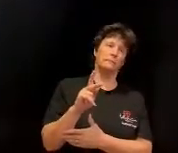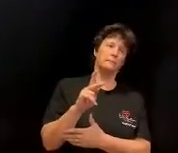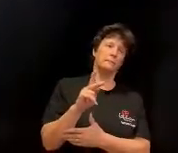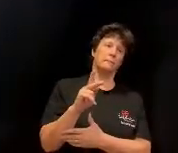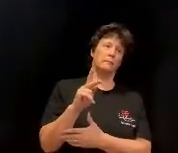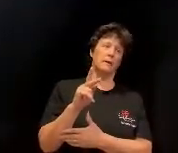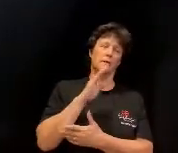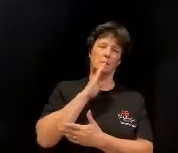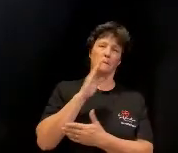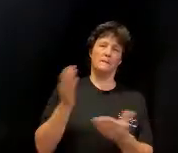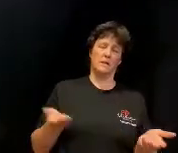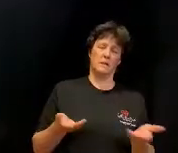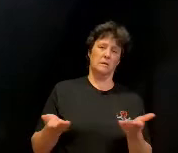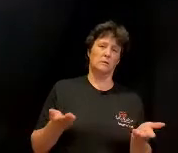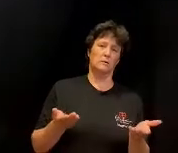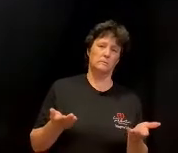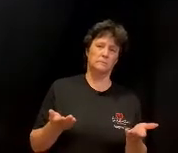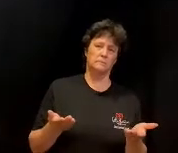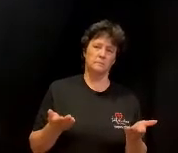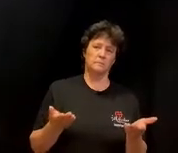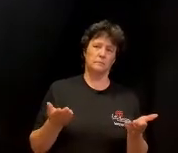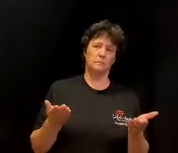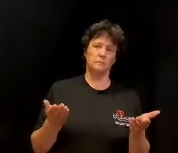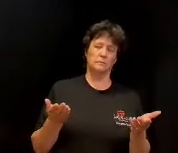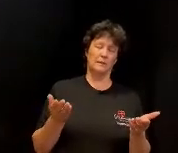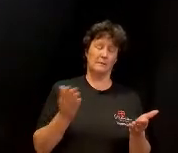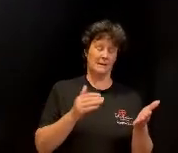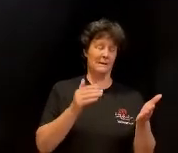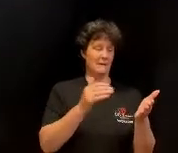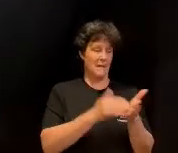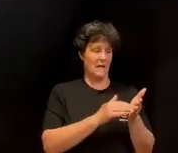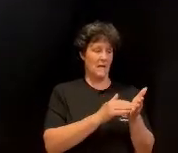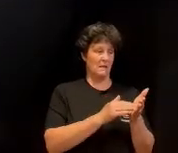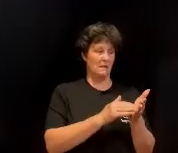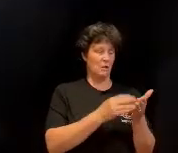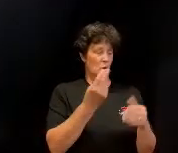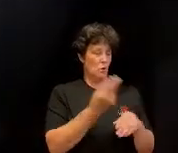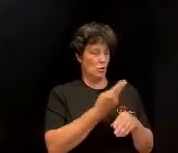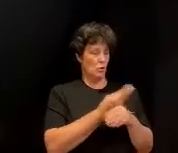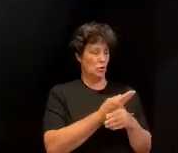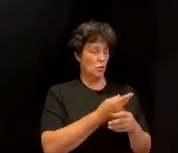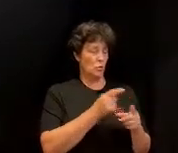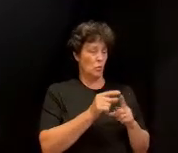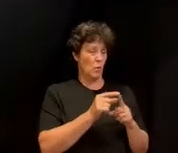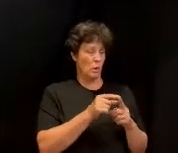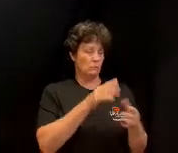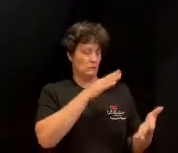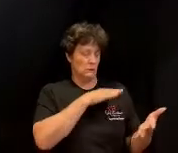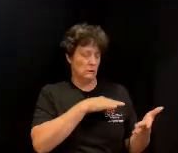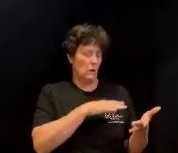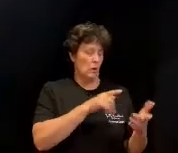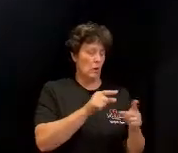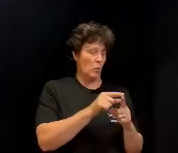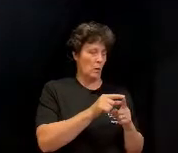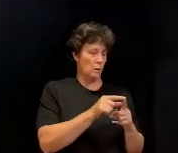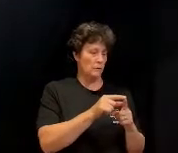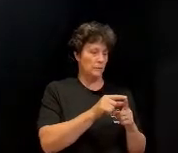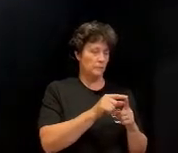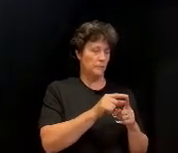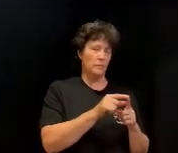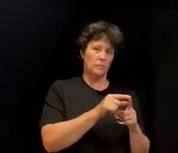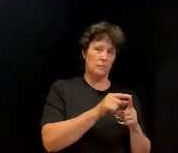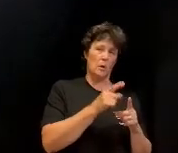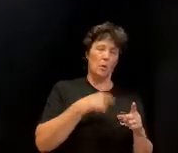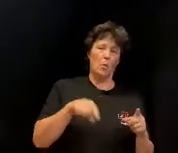just to be here and to, again, Lord, just to take the word, look at what's going on, God. And I know